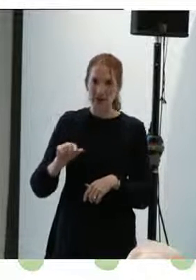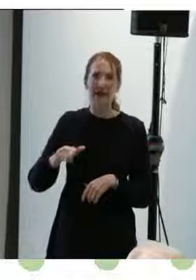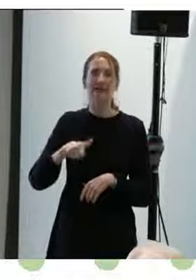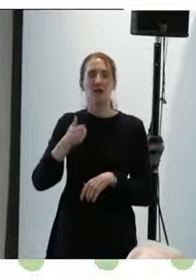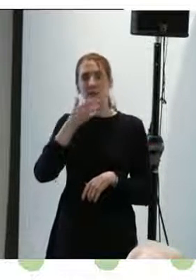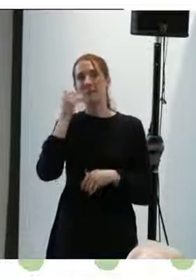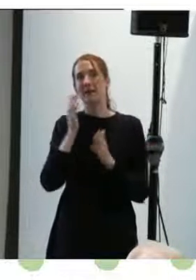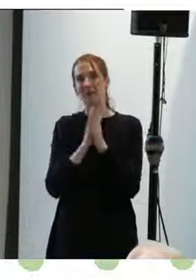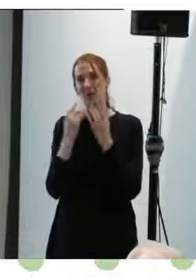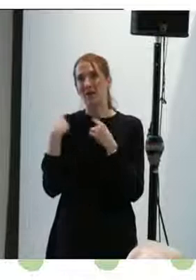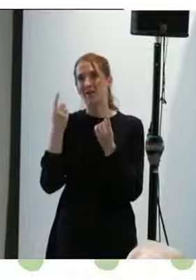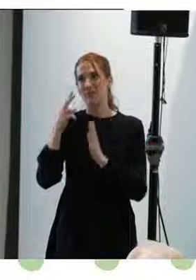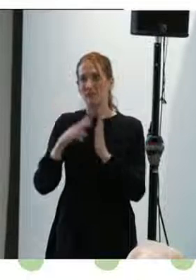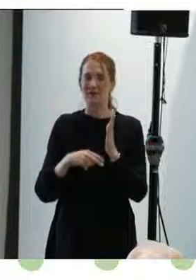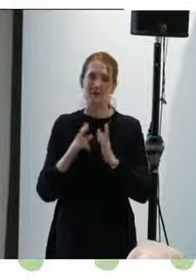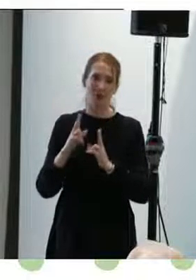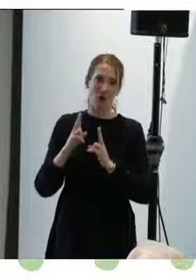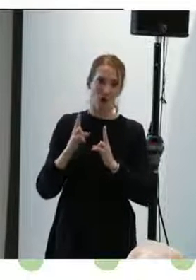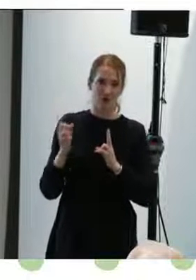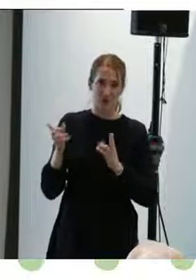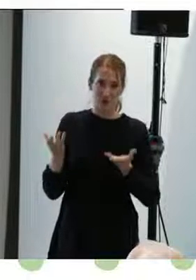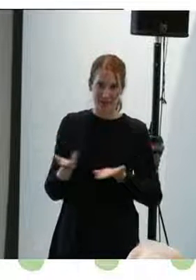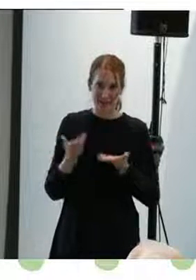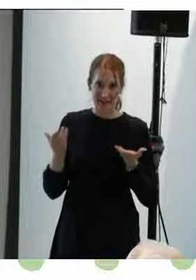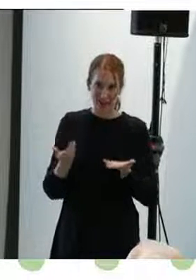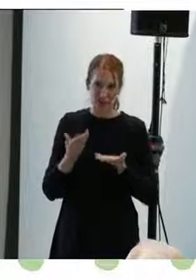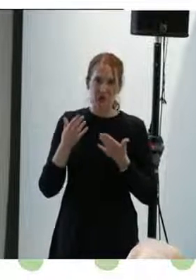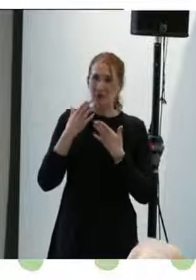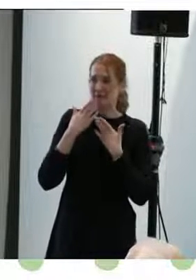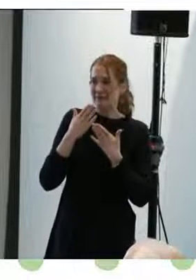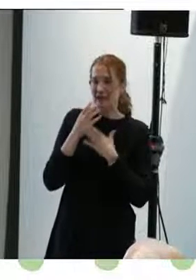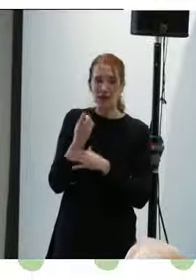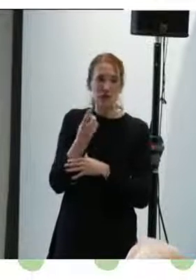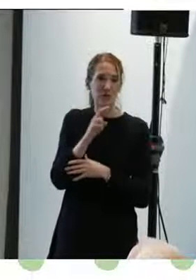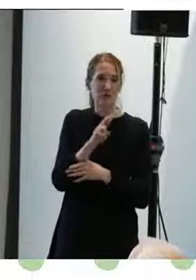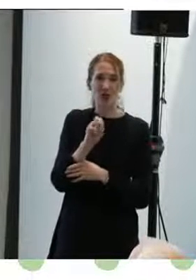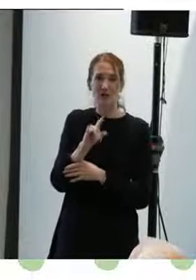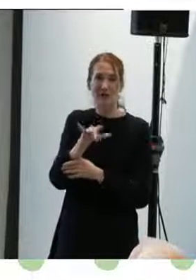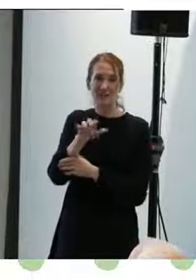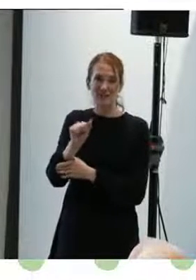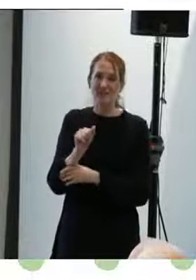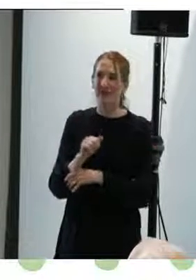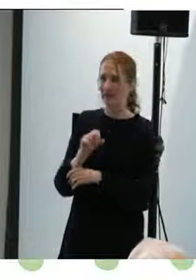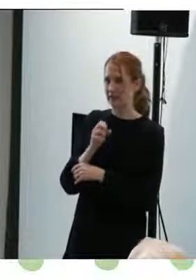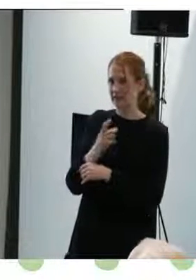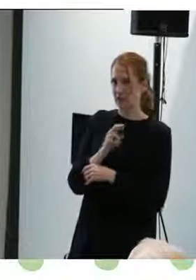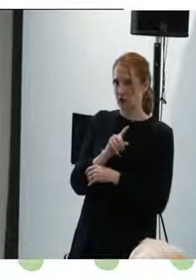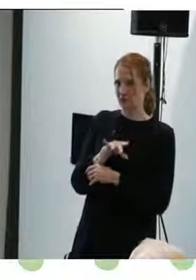honor to have her here. So again, please join me in thanking Dr. Silva. Thank you.